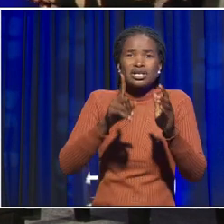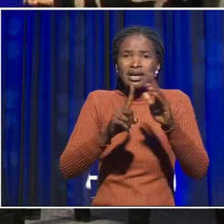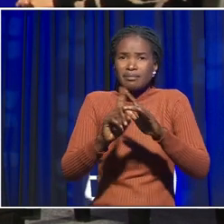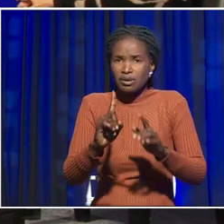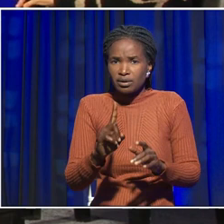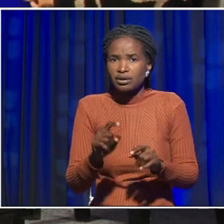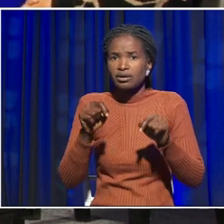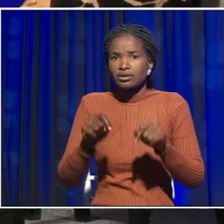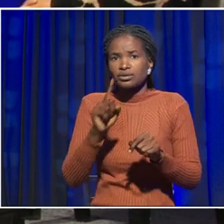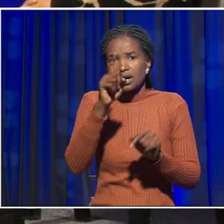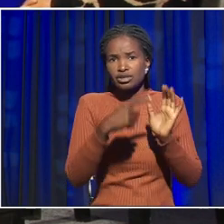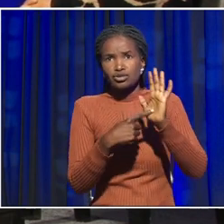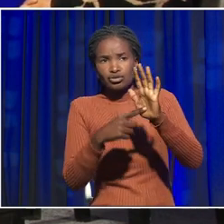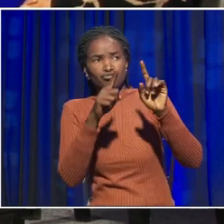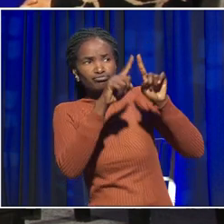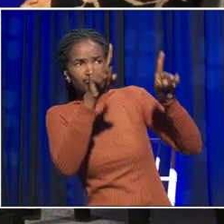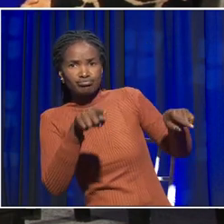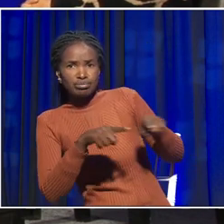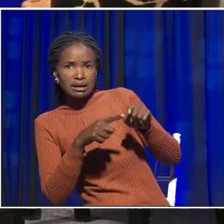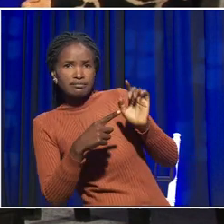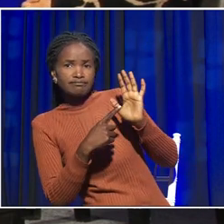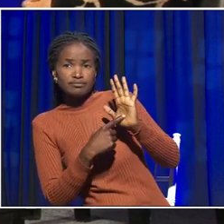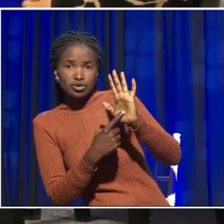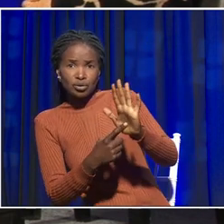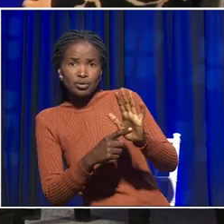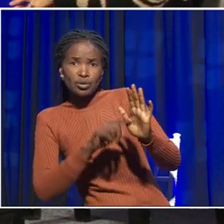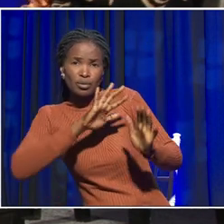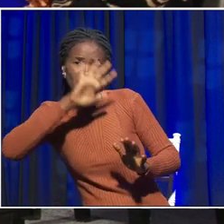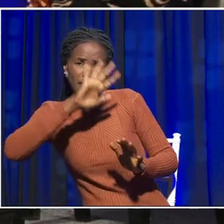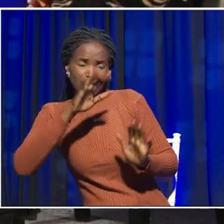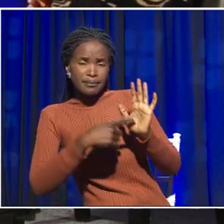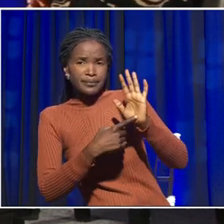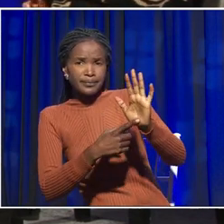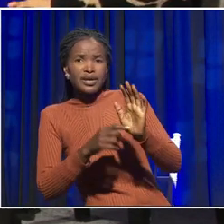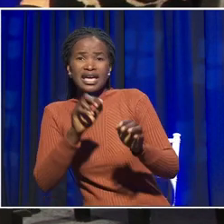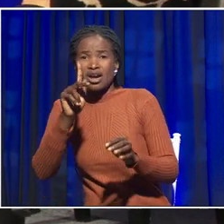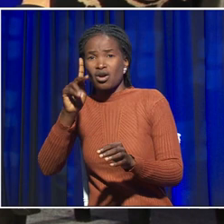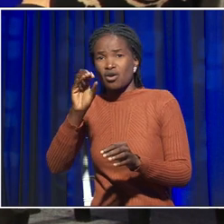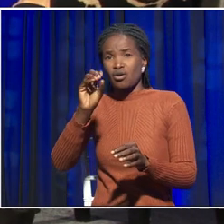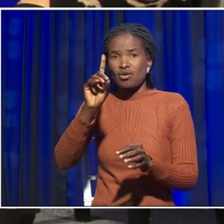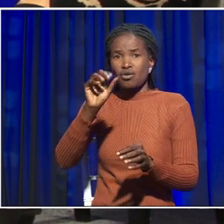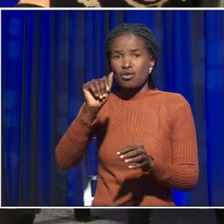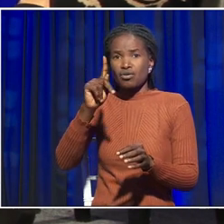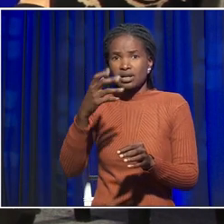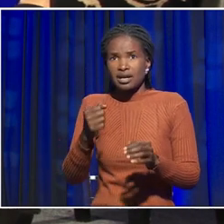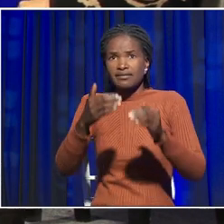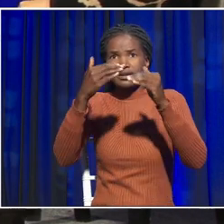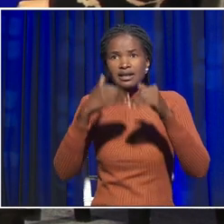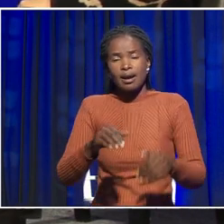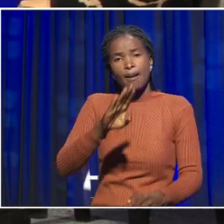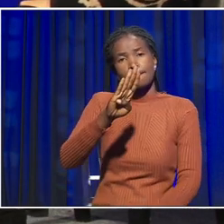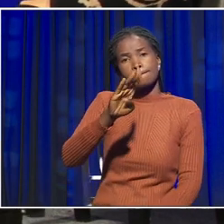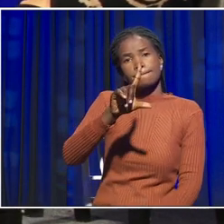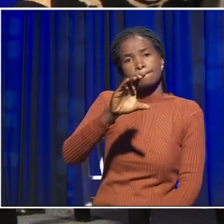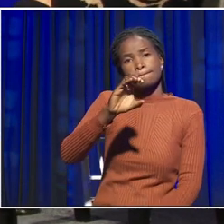they can put that slide where you have your Kodak and the next case was Blockbuster.